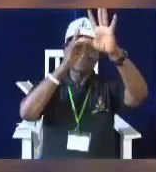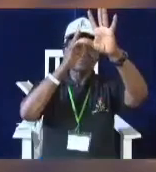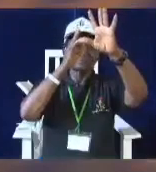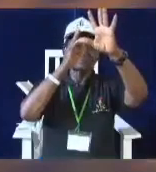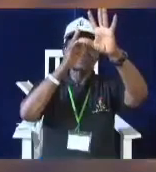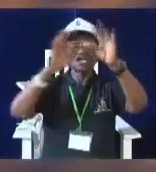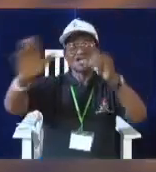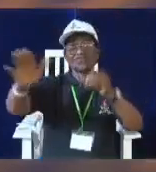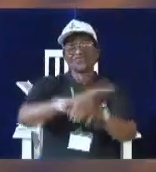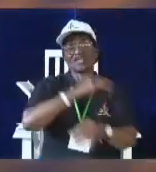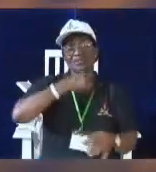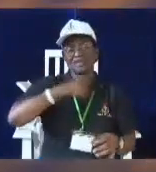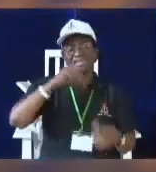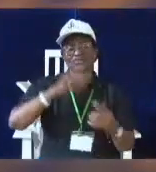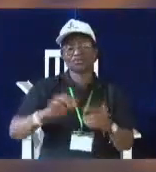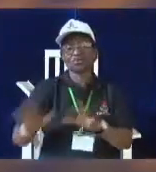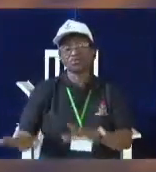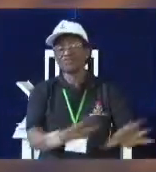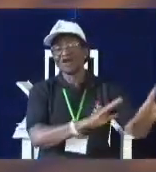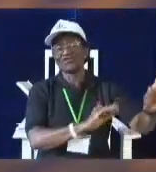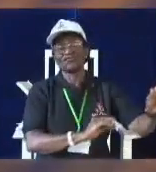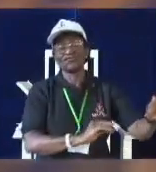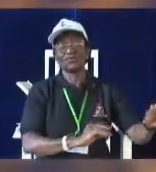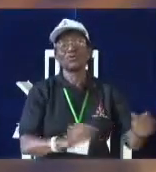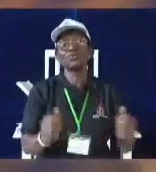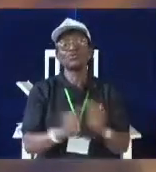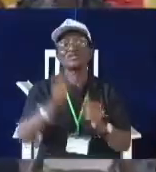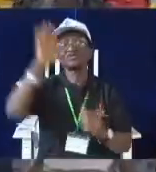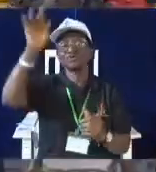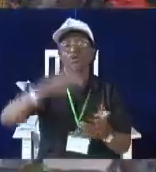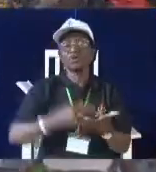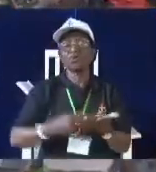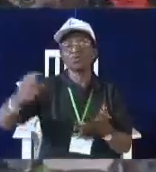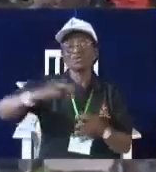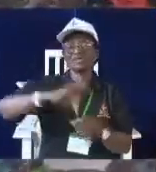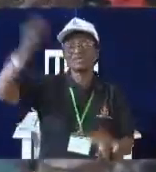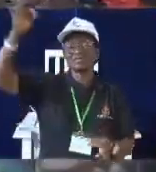fill me to overflowing with your Holy Spirit